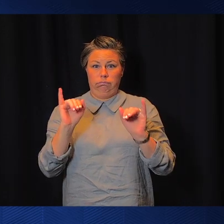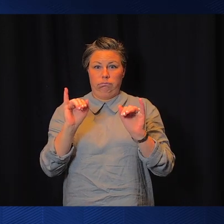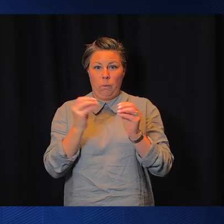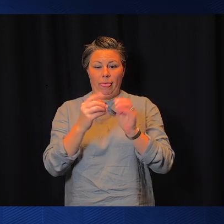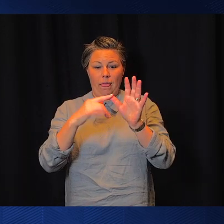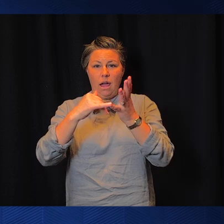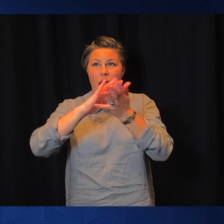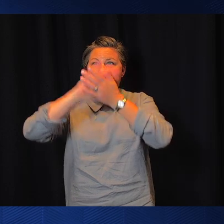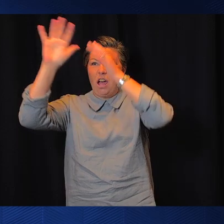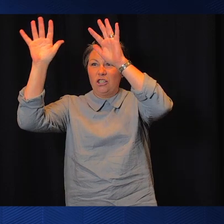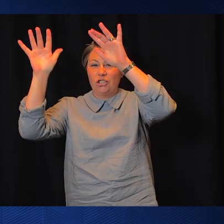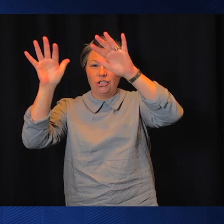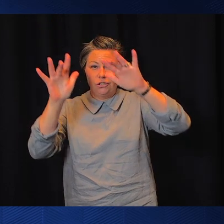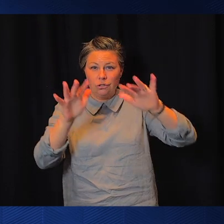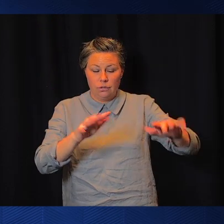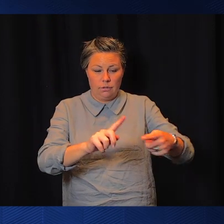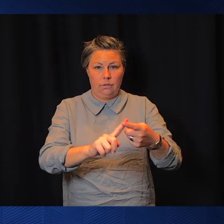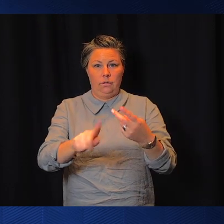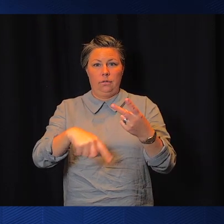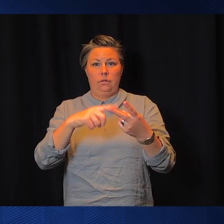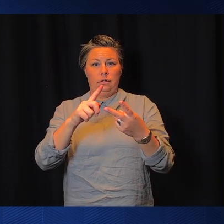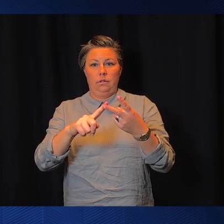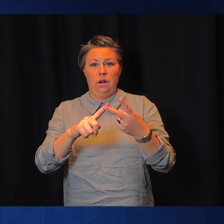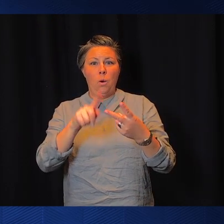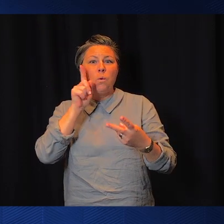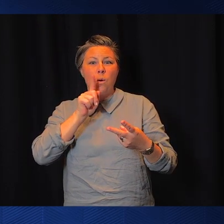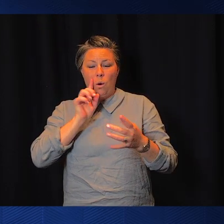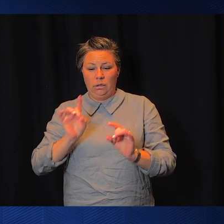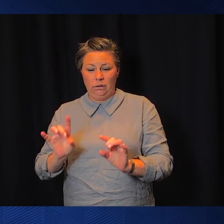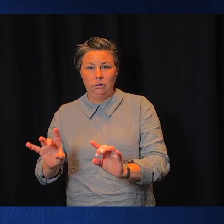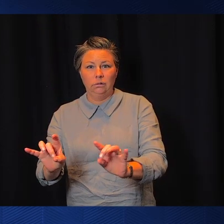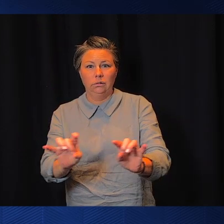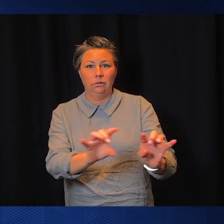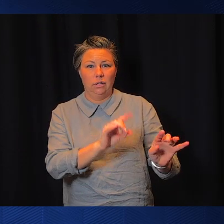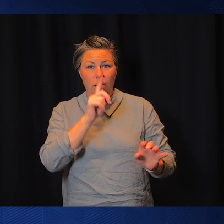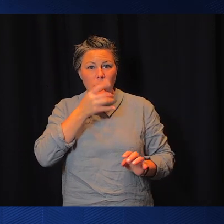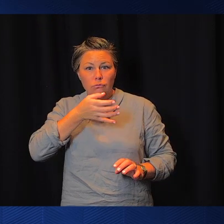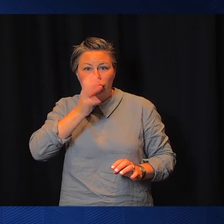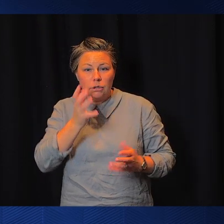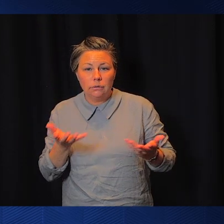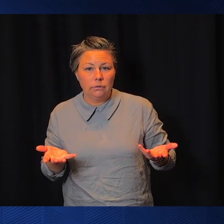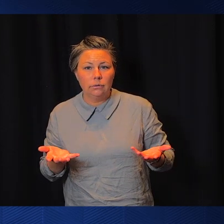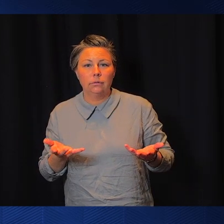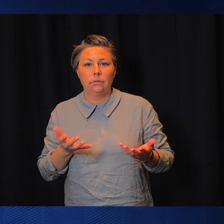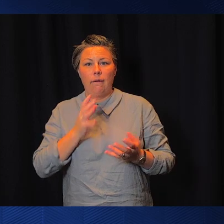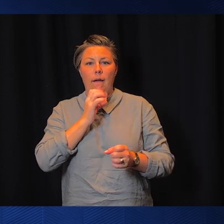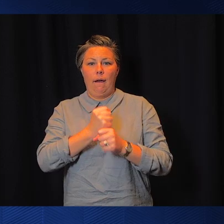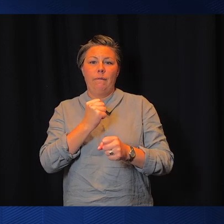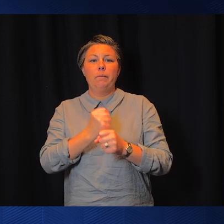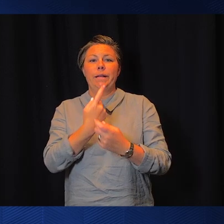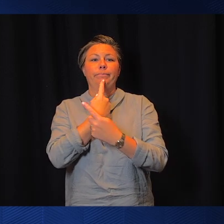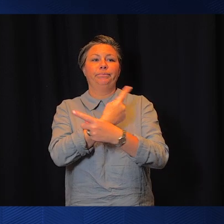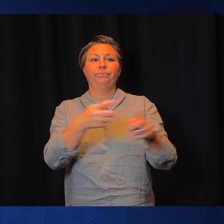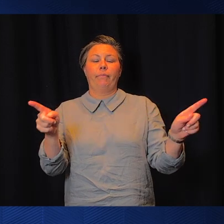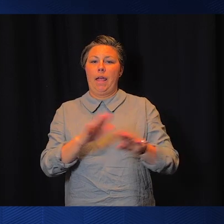ashes. That was just like drown the whole water system that the government has to declare that it's not safe